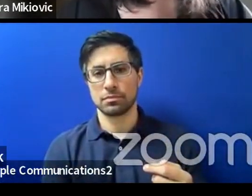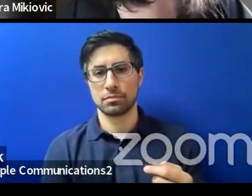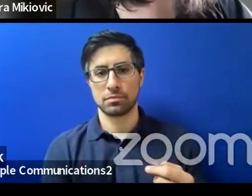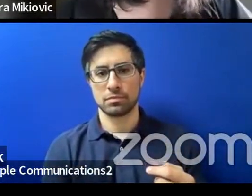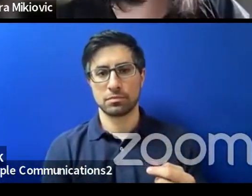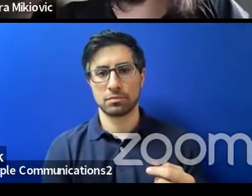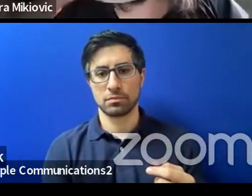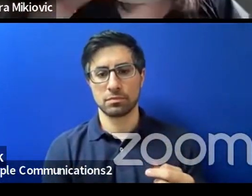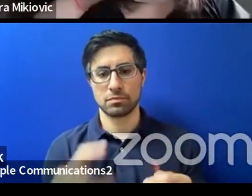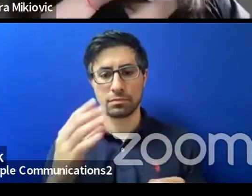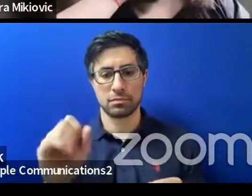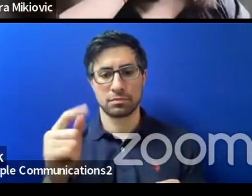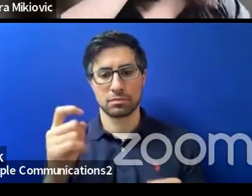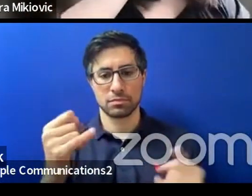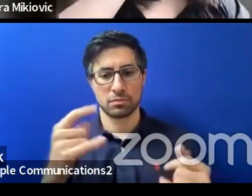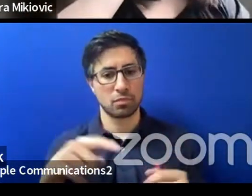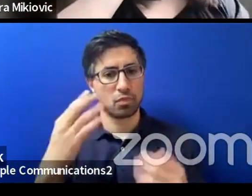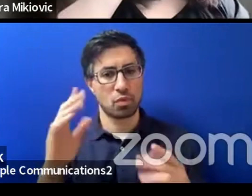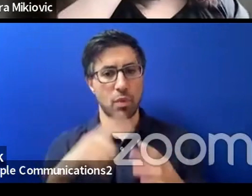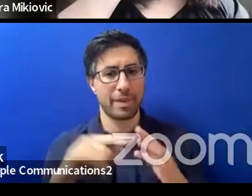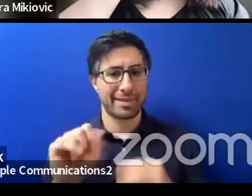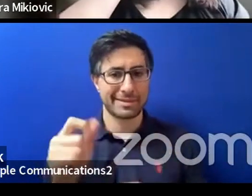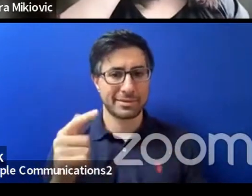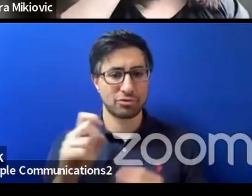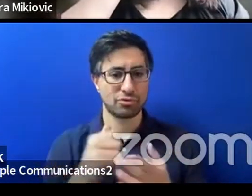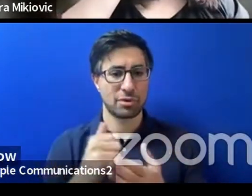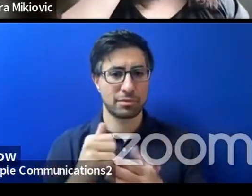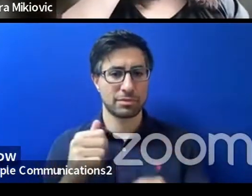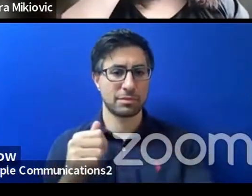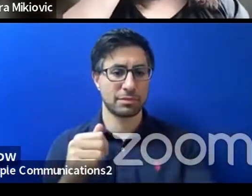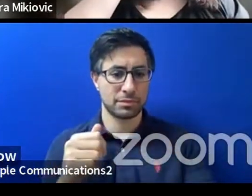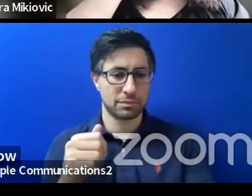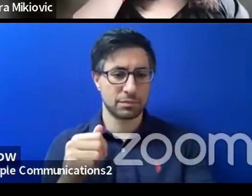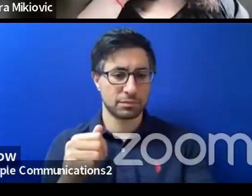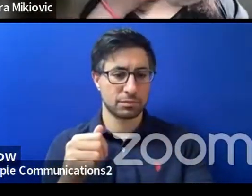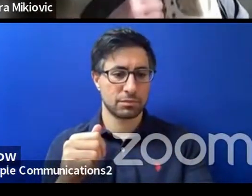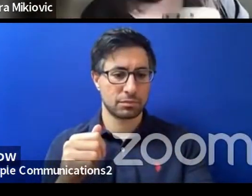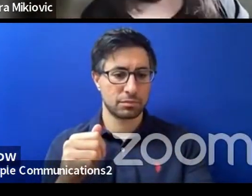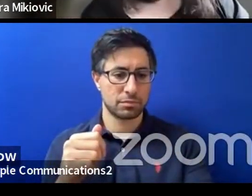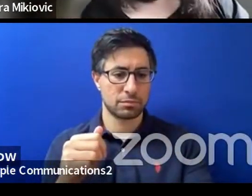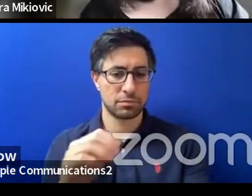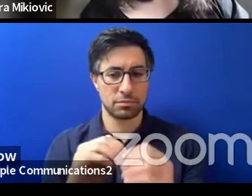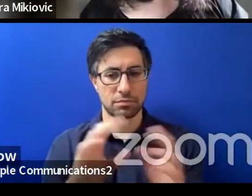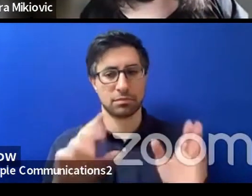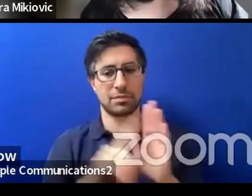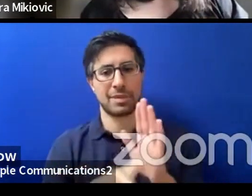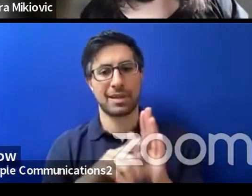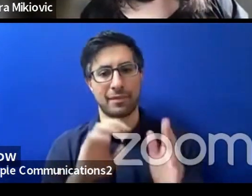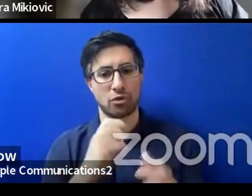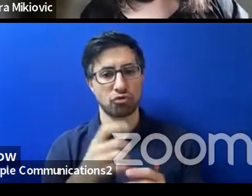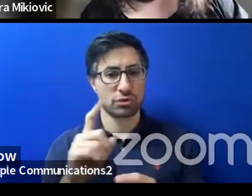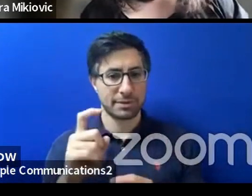lighting sage. For those of you that don't know what sage is, it just helps clear negative energy, if anyone's carrying